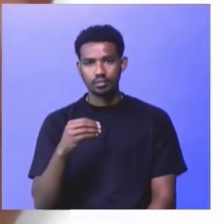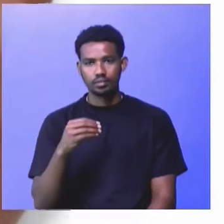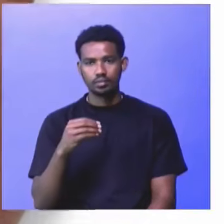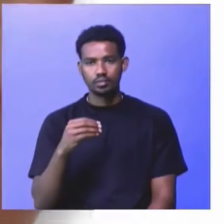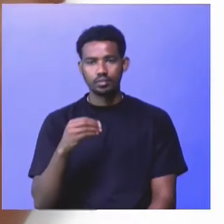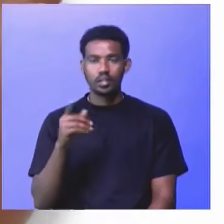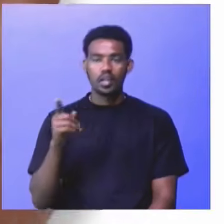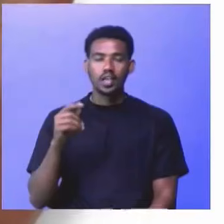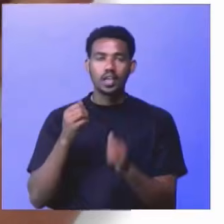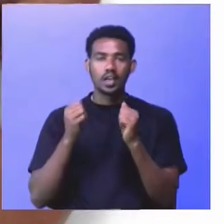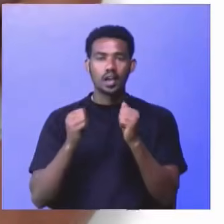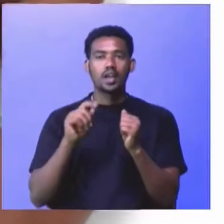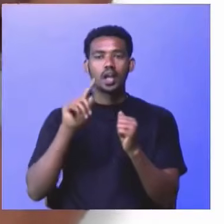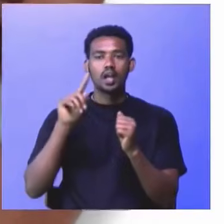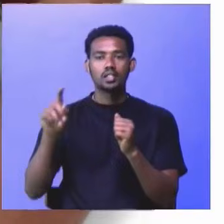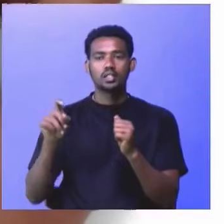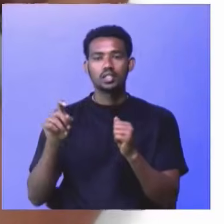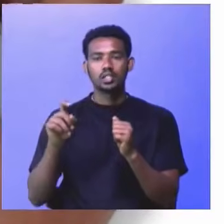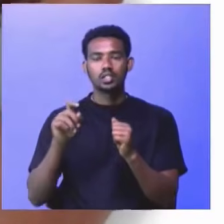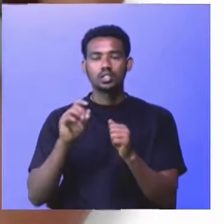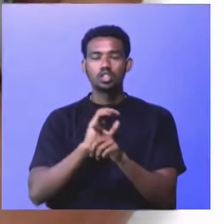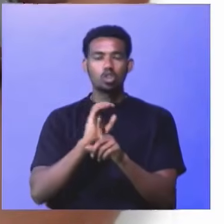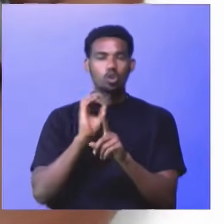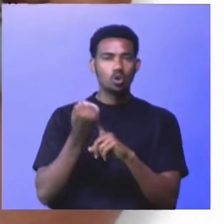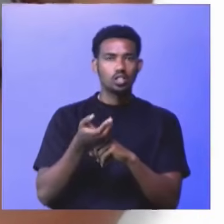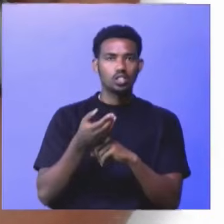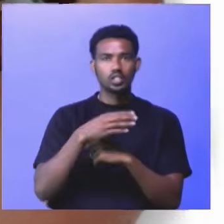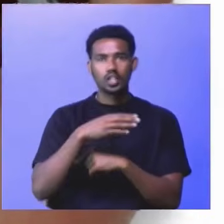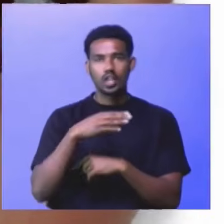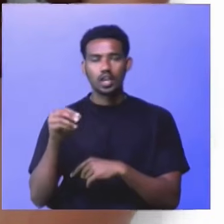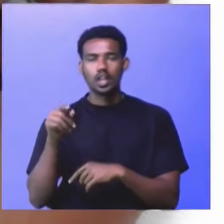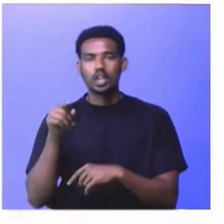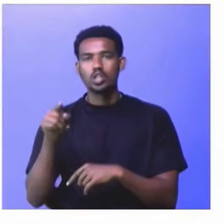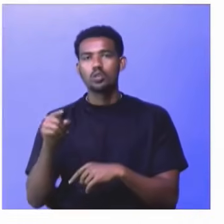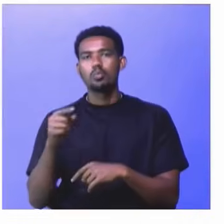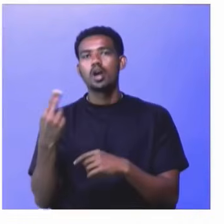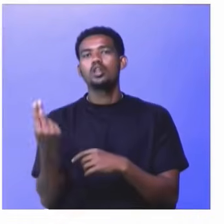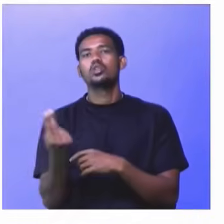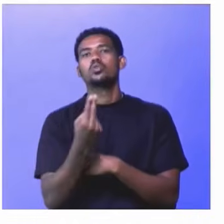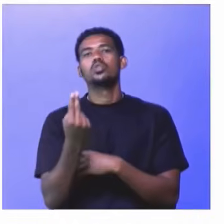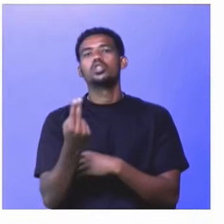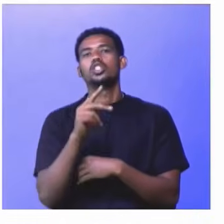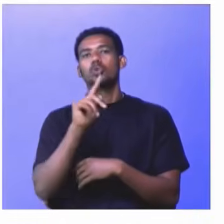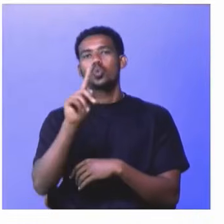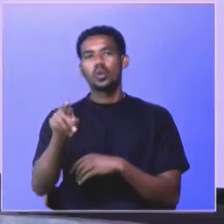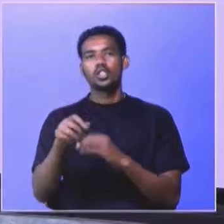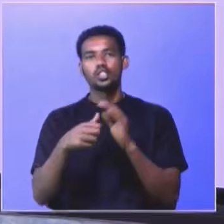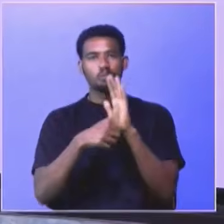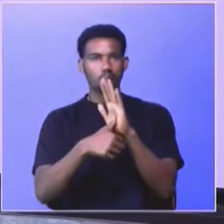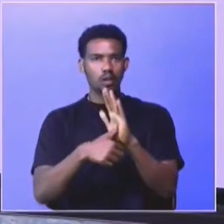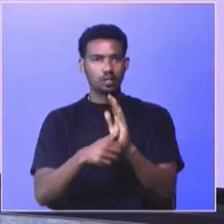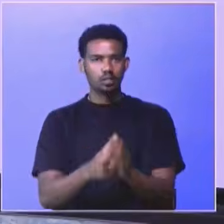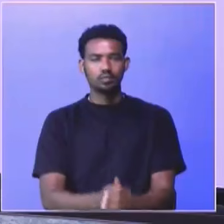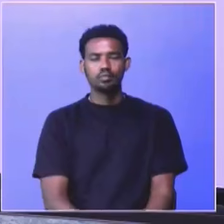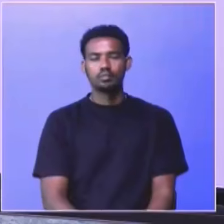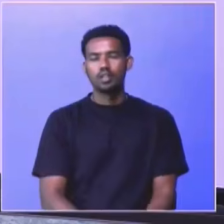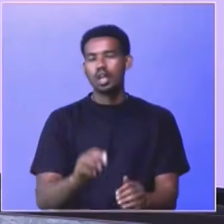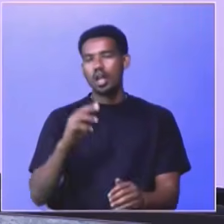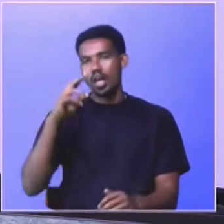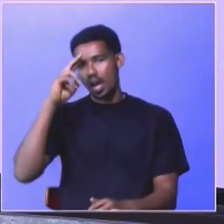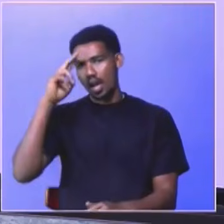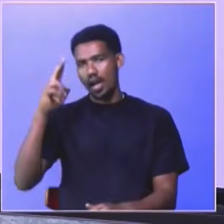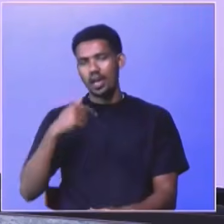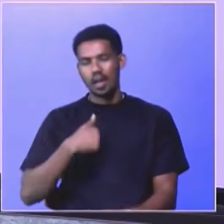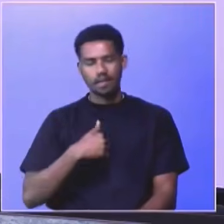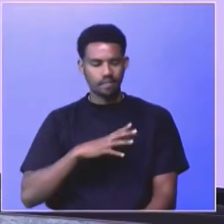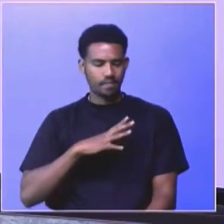he can ask you and also your condition and you by using question mark. Hi, I'm